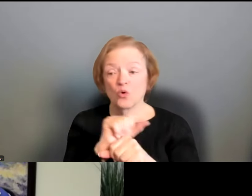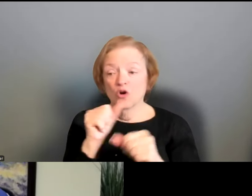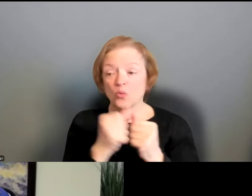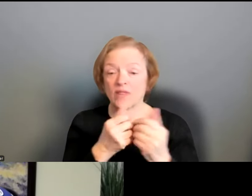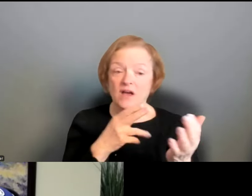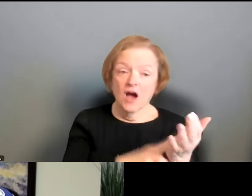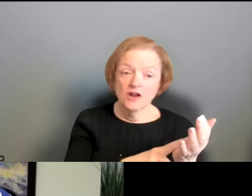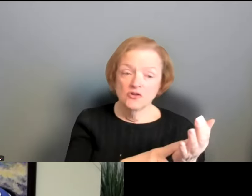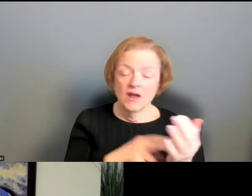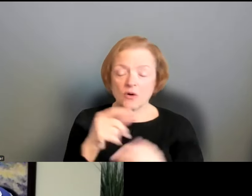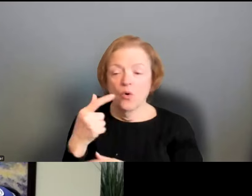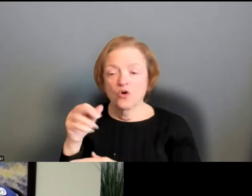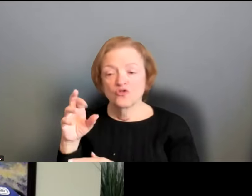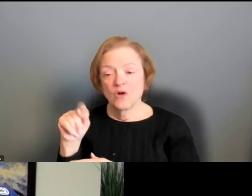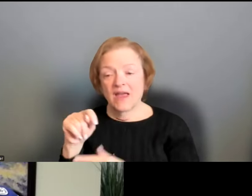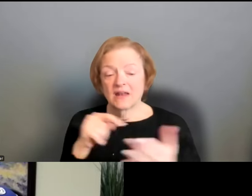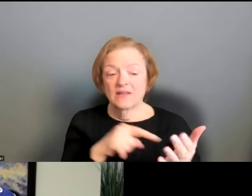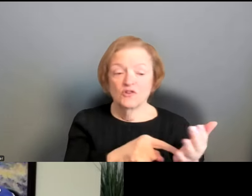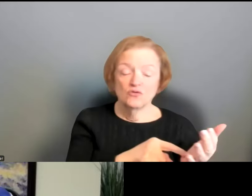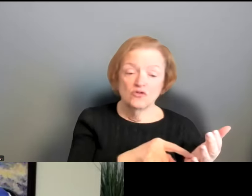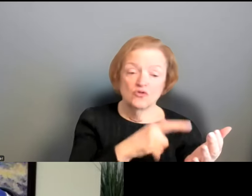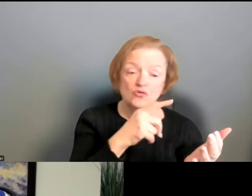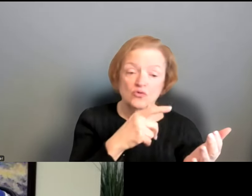ODEP owns much of the results.